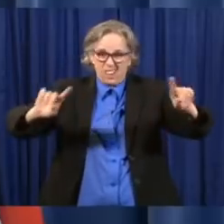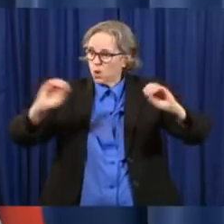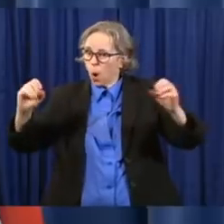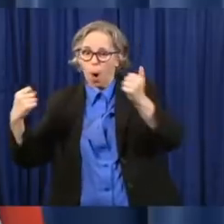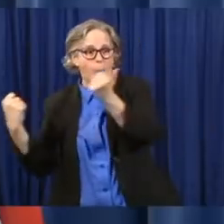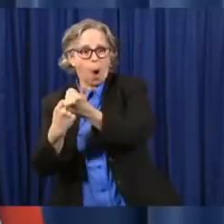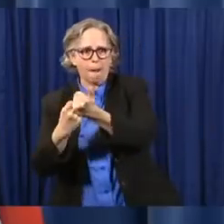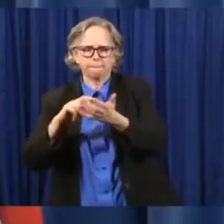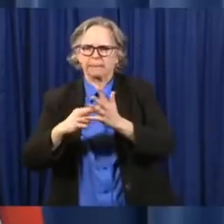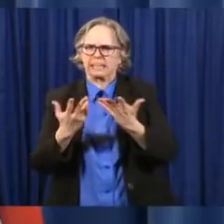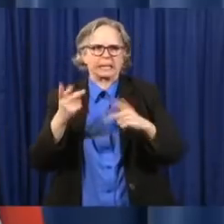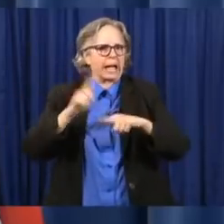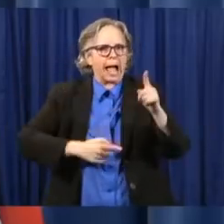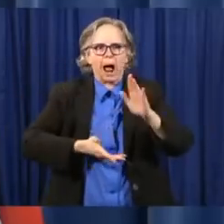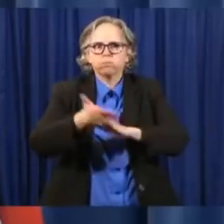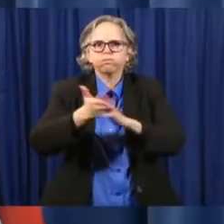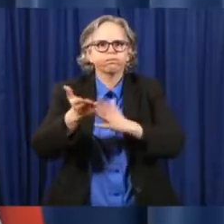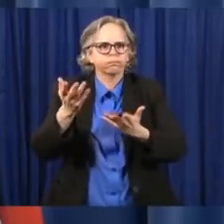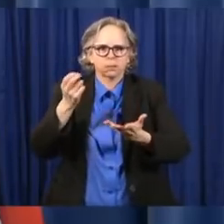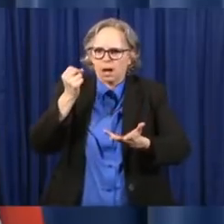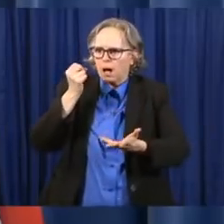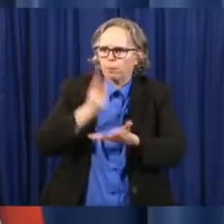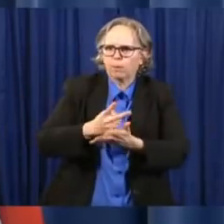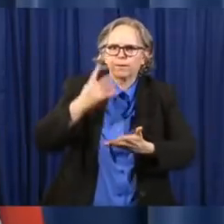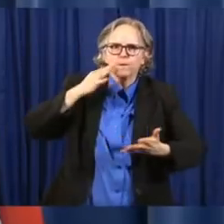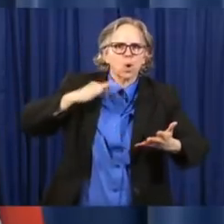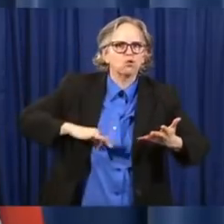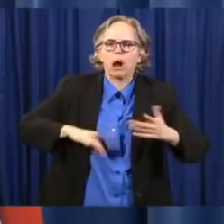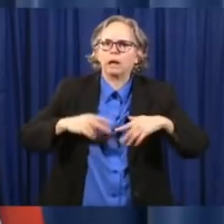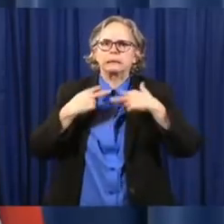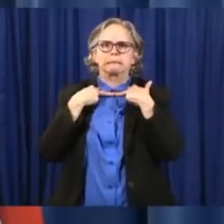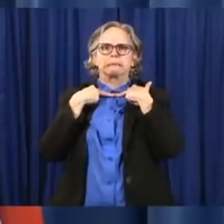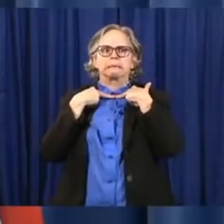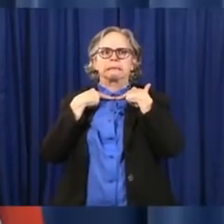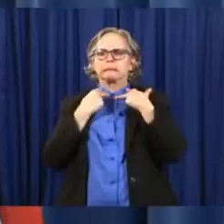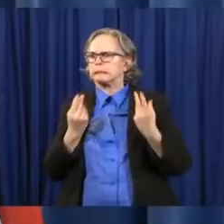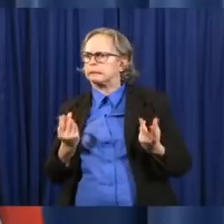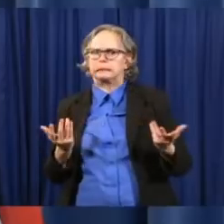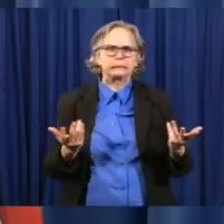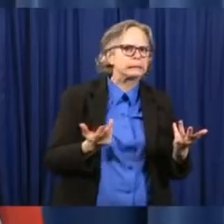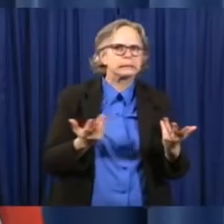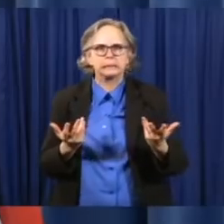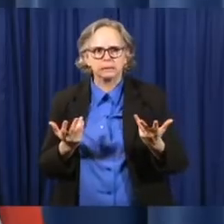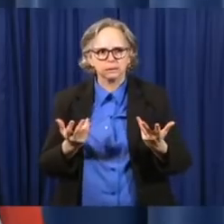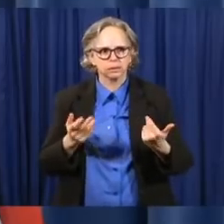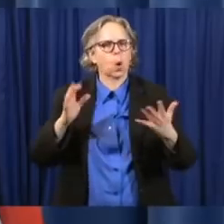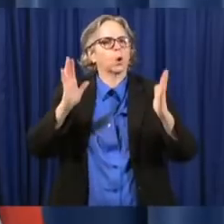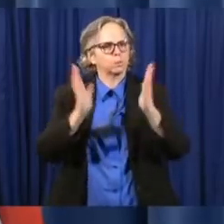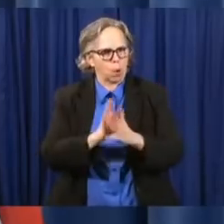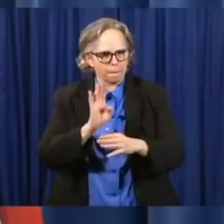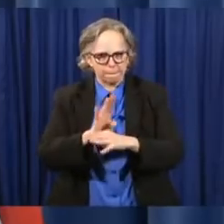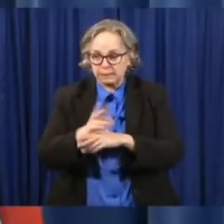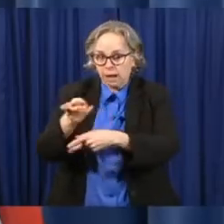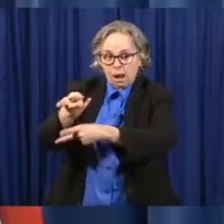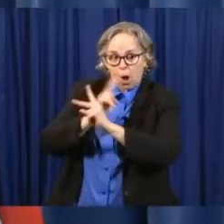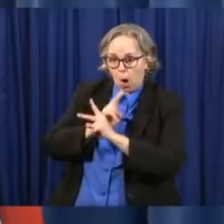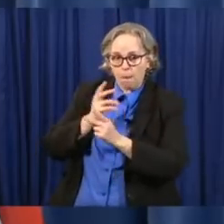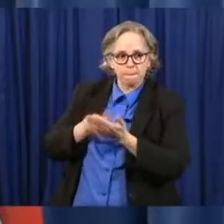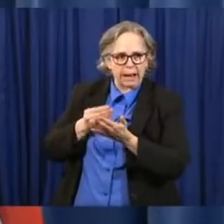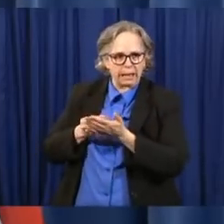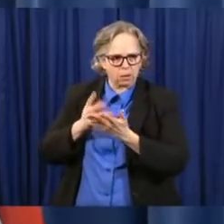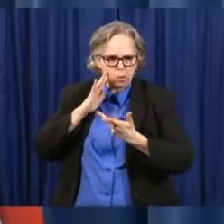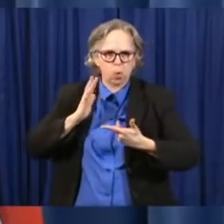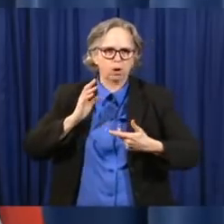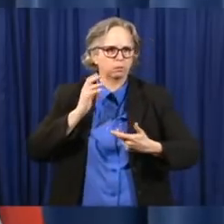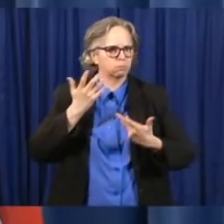credit due to the COVID-19 virus. Eligible businesses can use the loan for working capital. That can include,